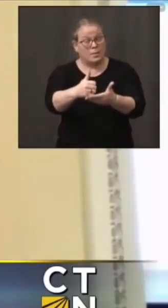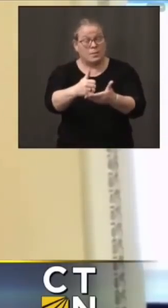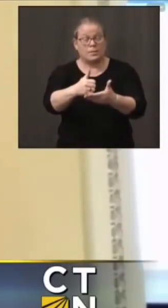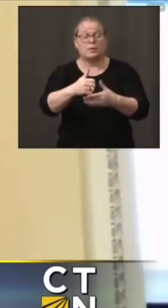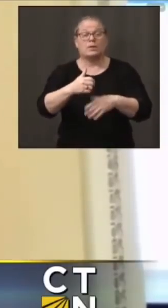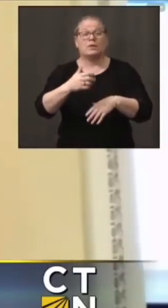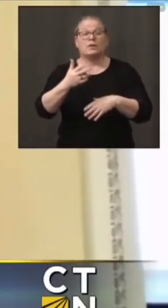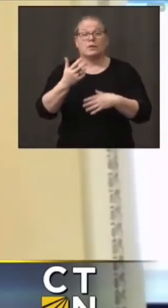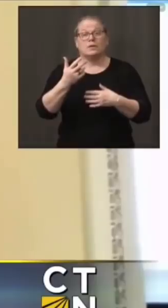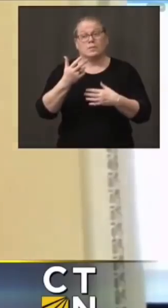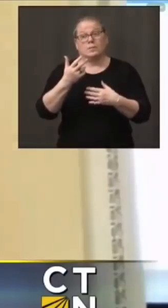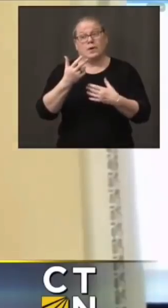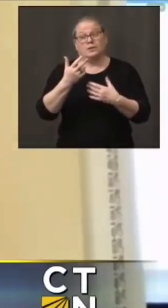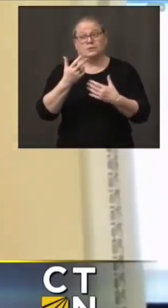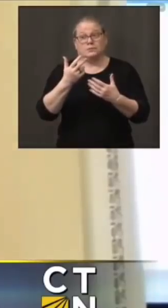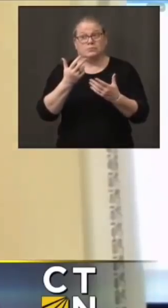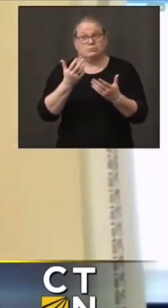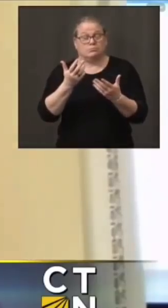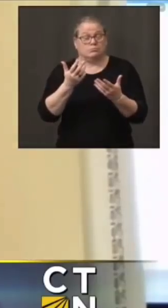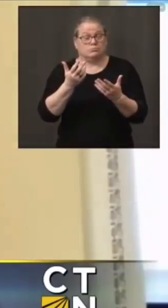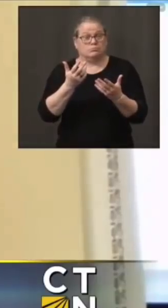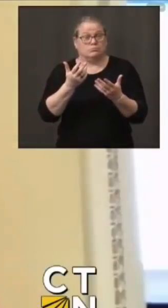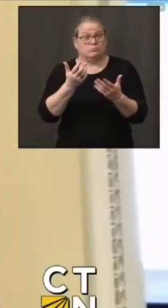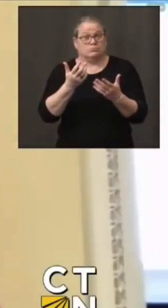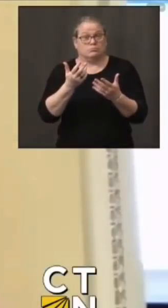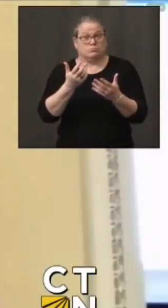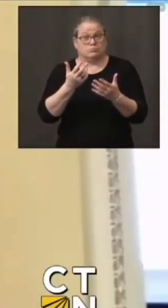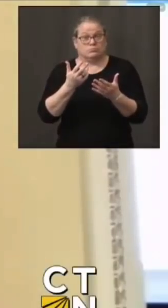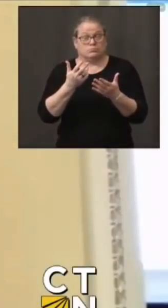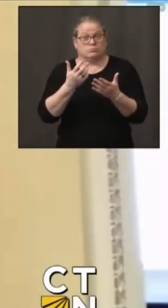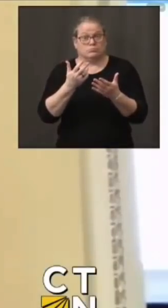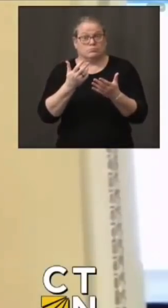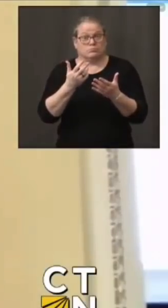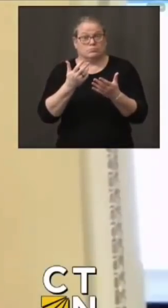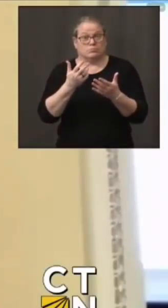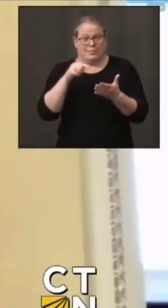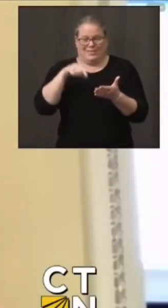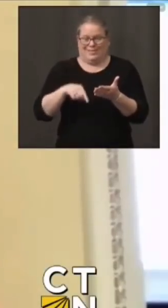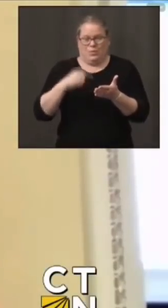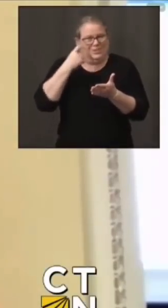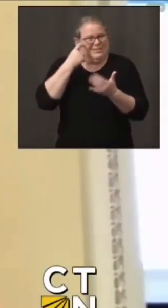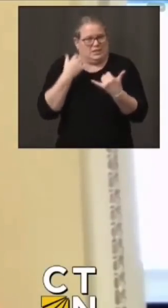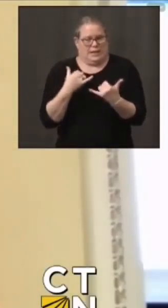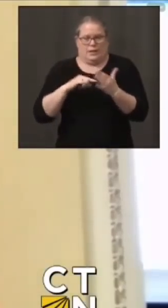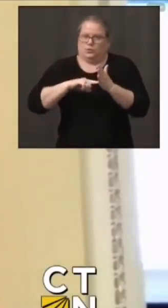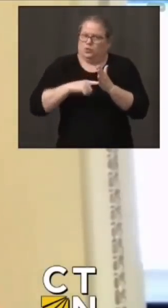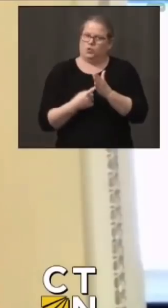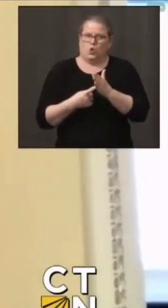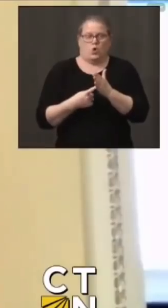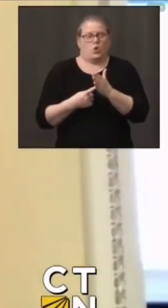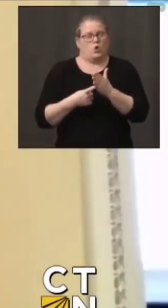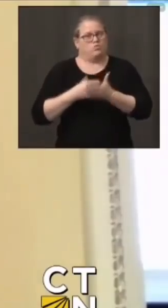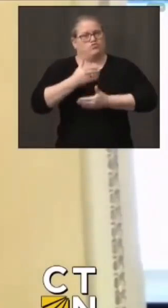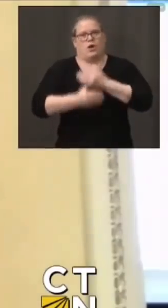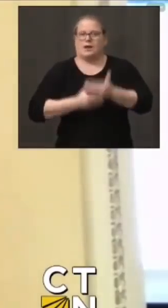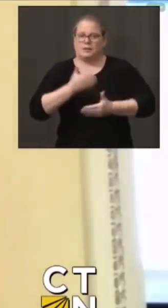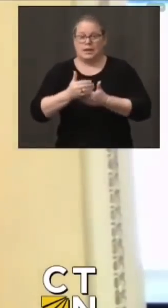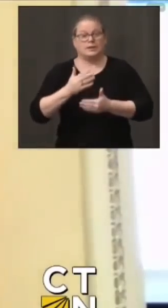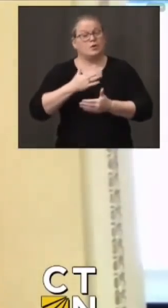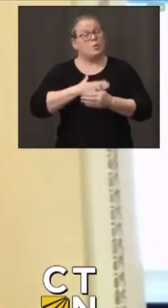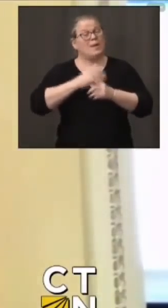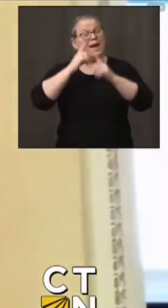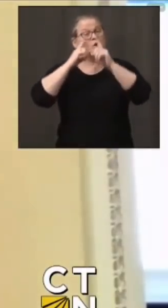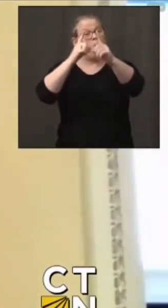but you know, we're just at the outset of this process. And my goal is to be able to